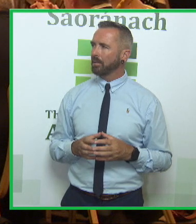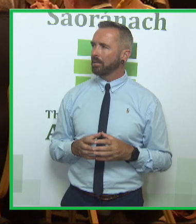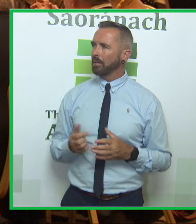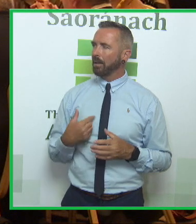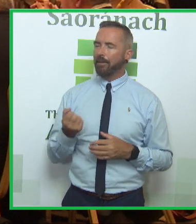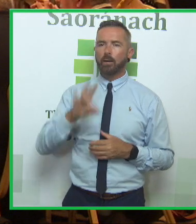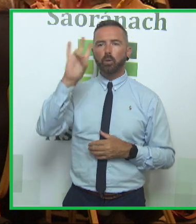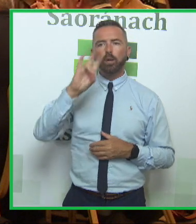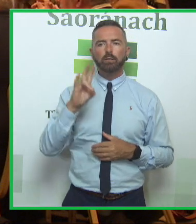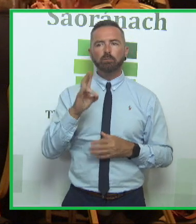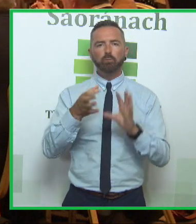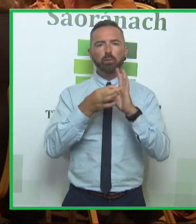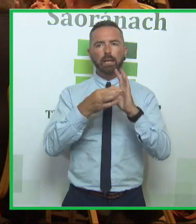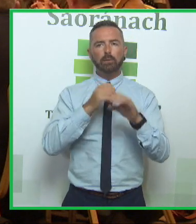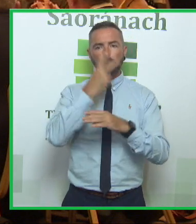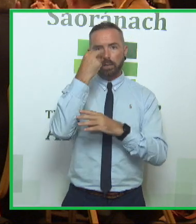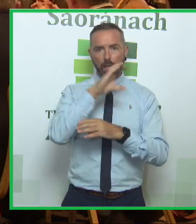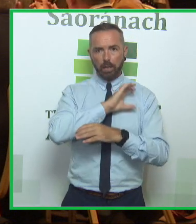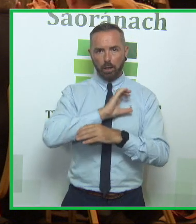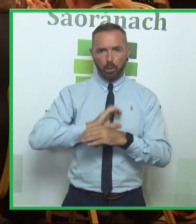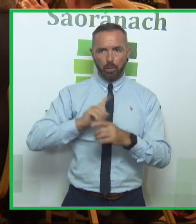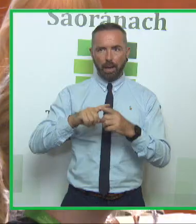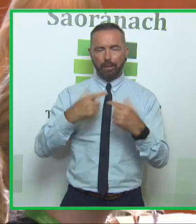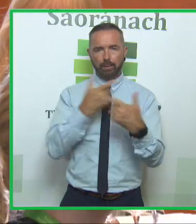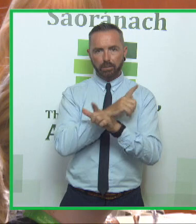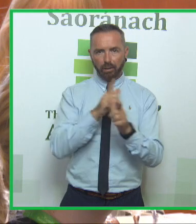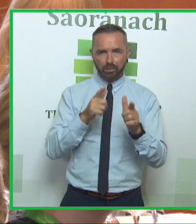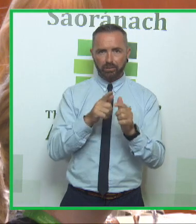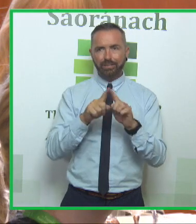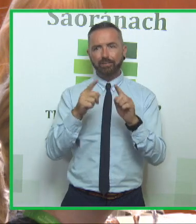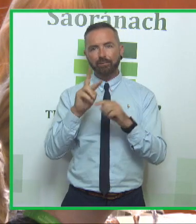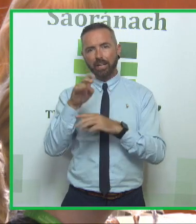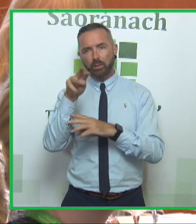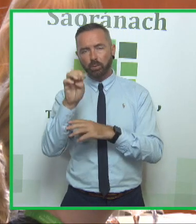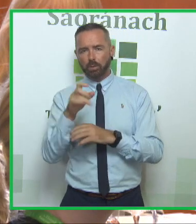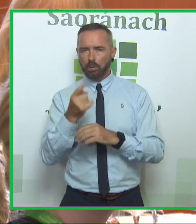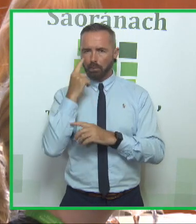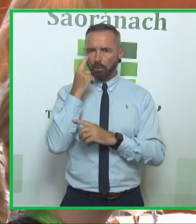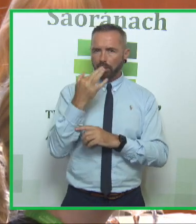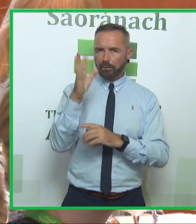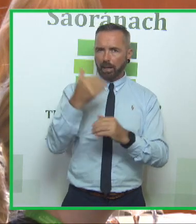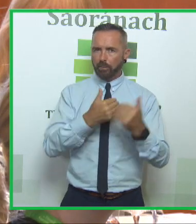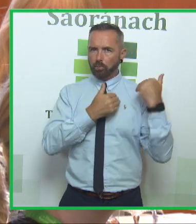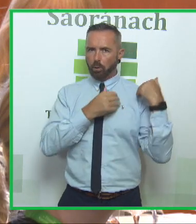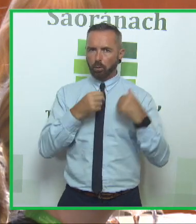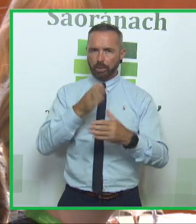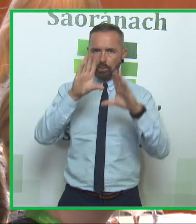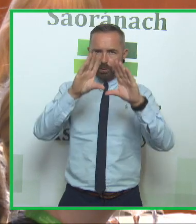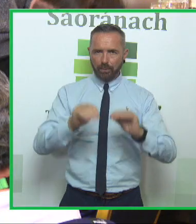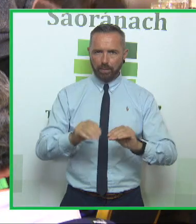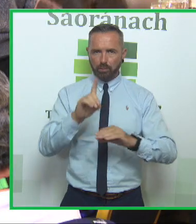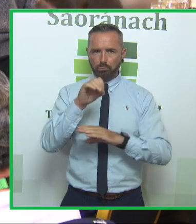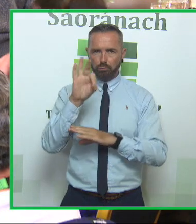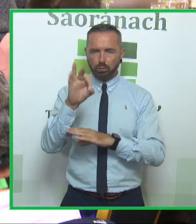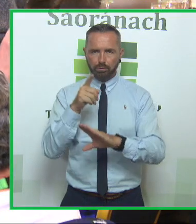relation to pubs, nightclubs, concert venues. Do they have a role in drug prevention, as in